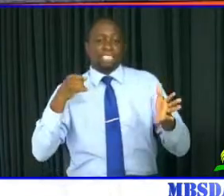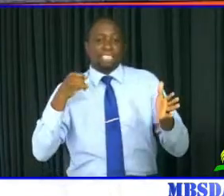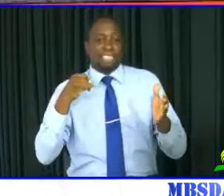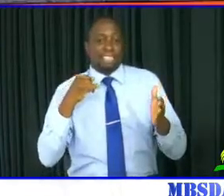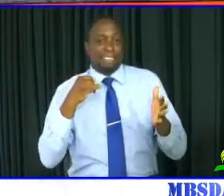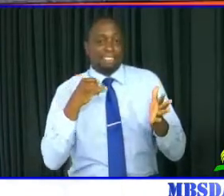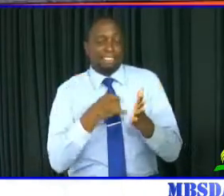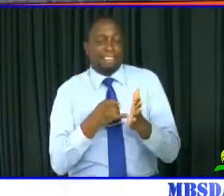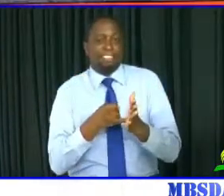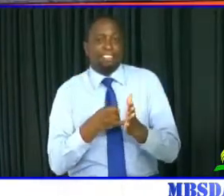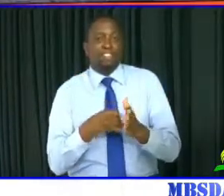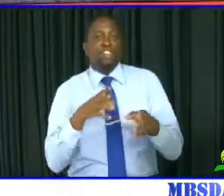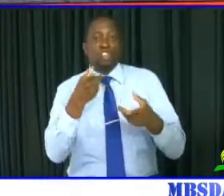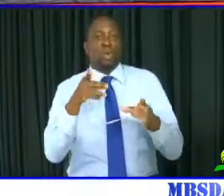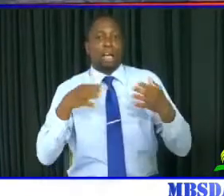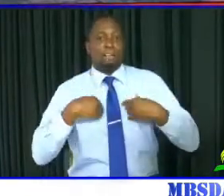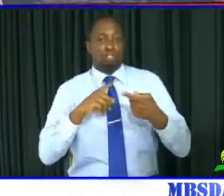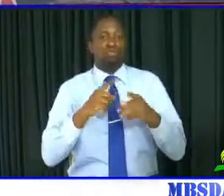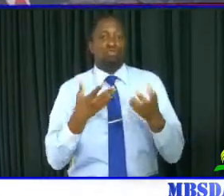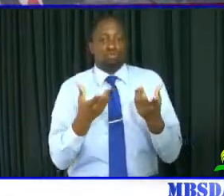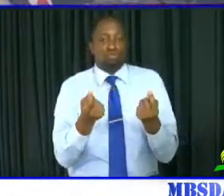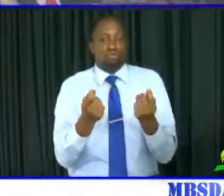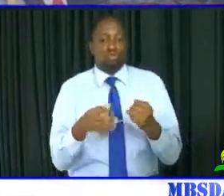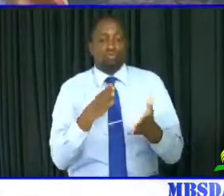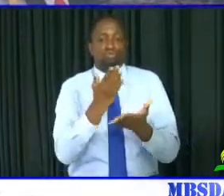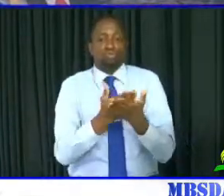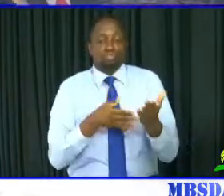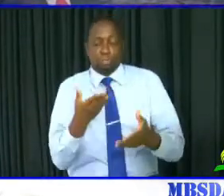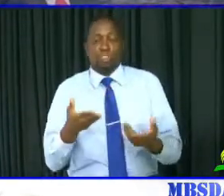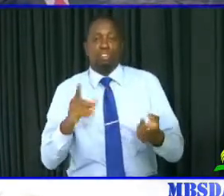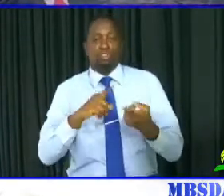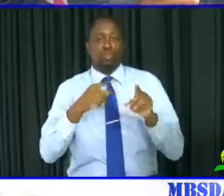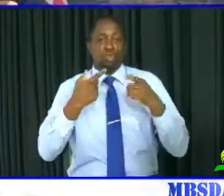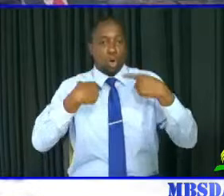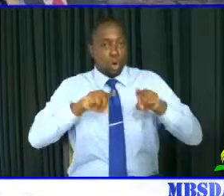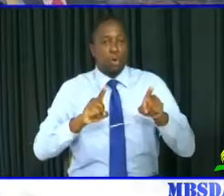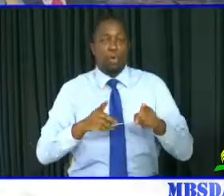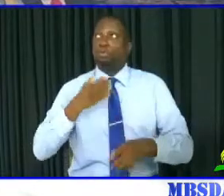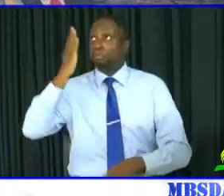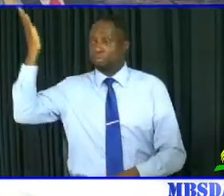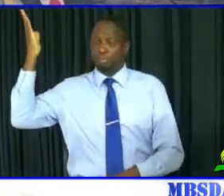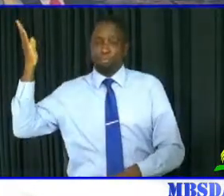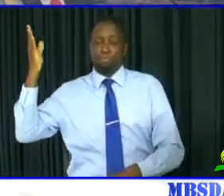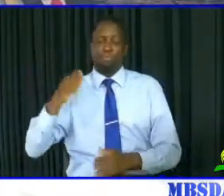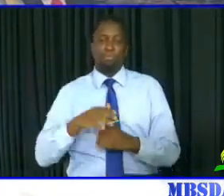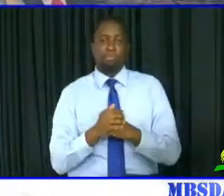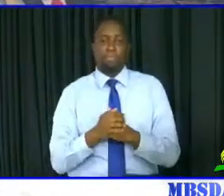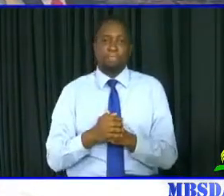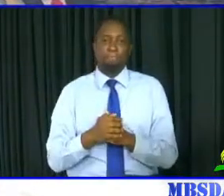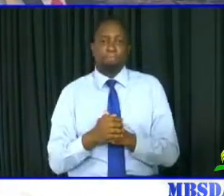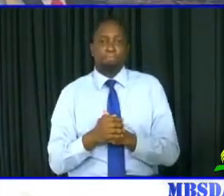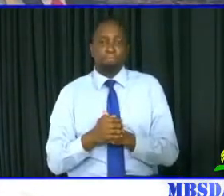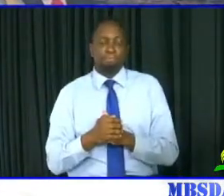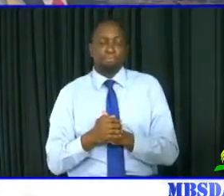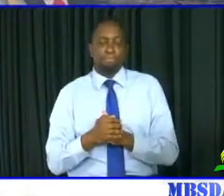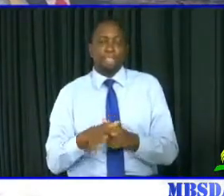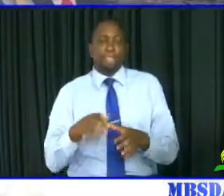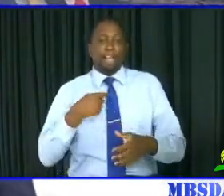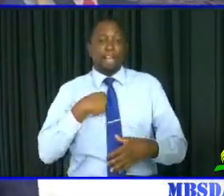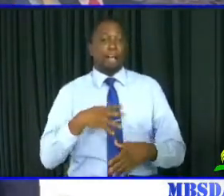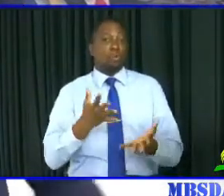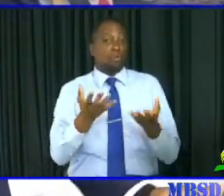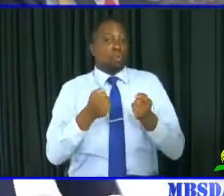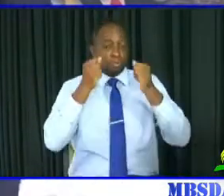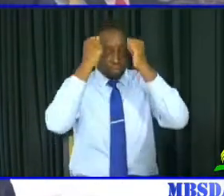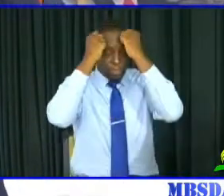first wave happened to be resolved, then we would not have an infection at this time. I want you to